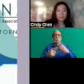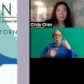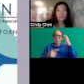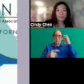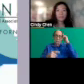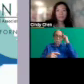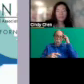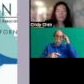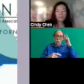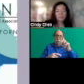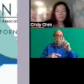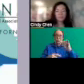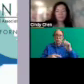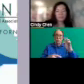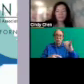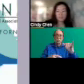more and more folks will